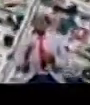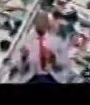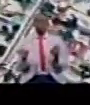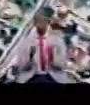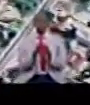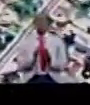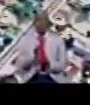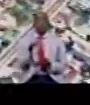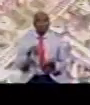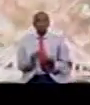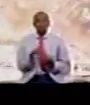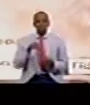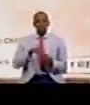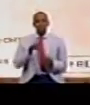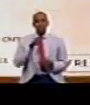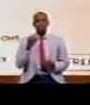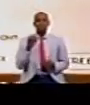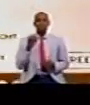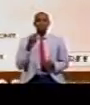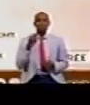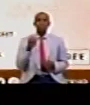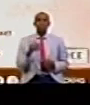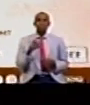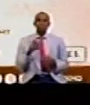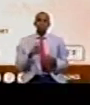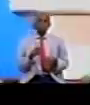continue to make her shine forth. In...